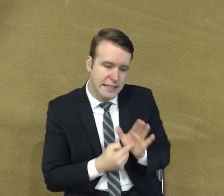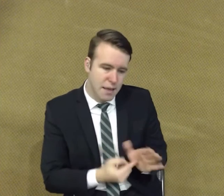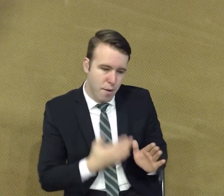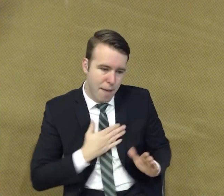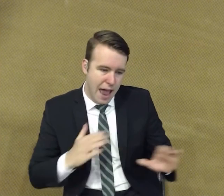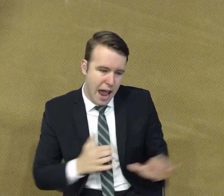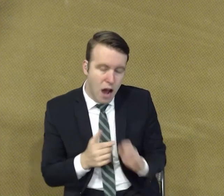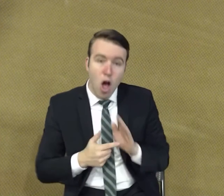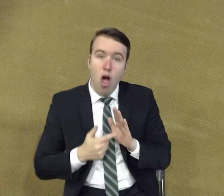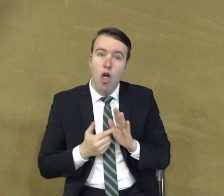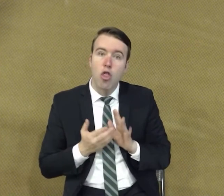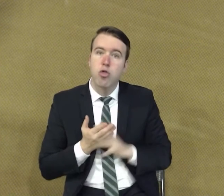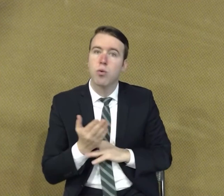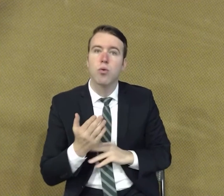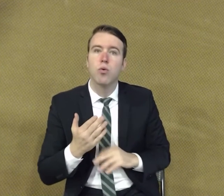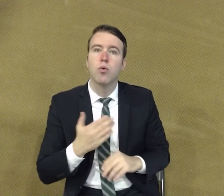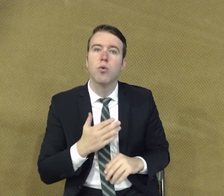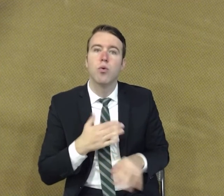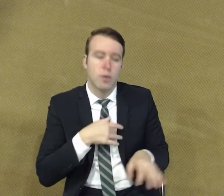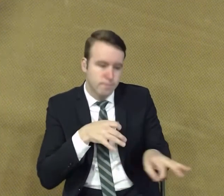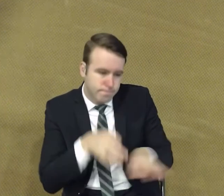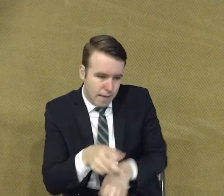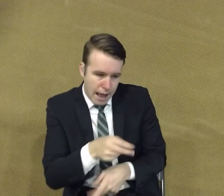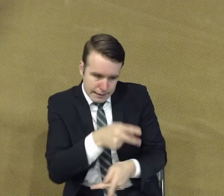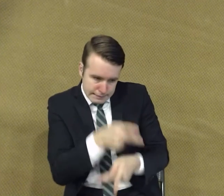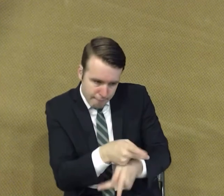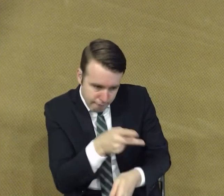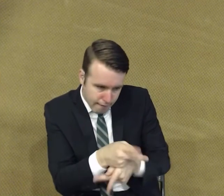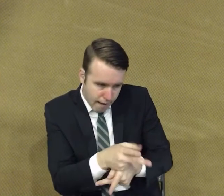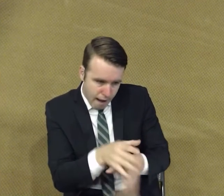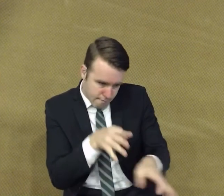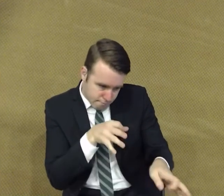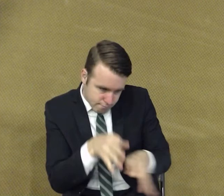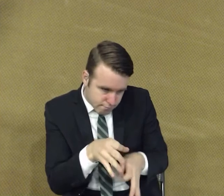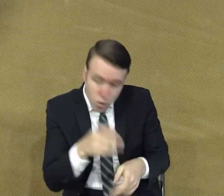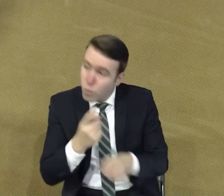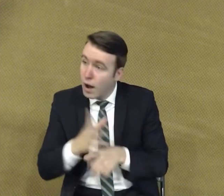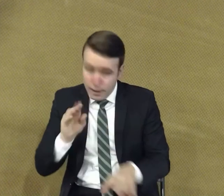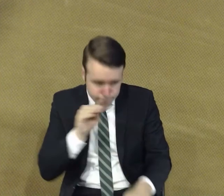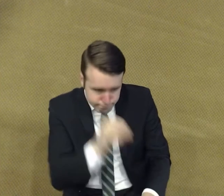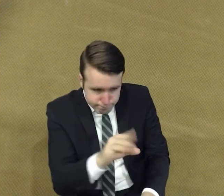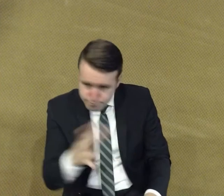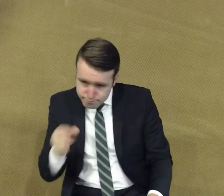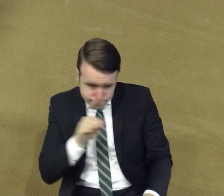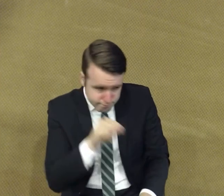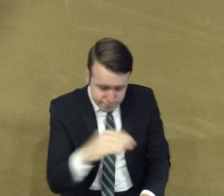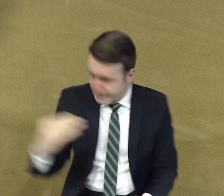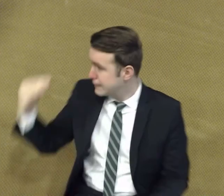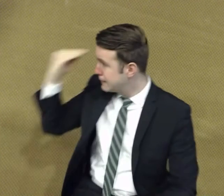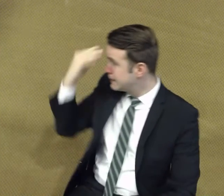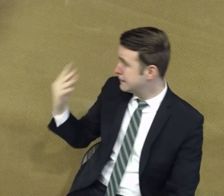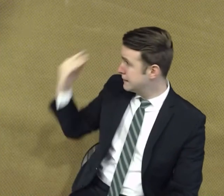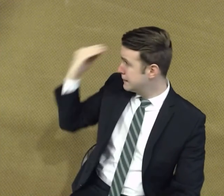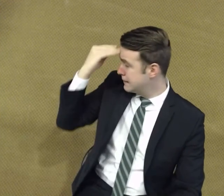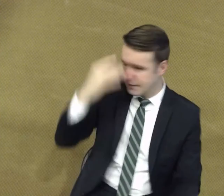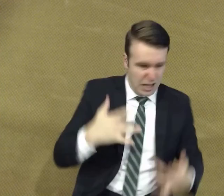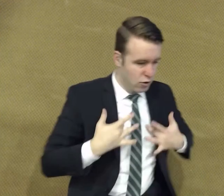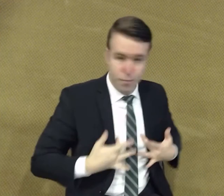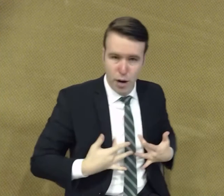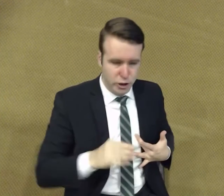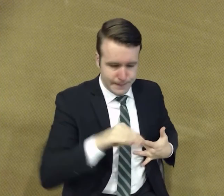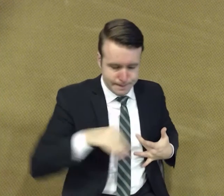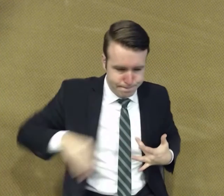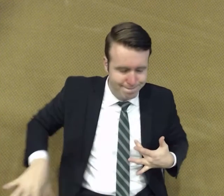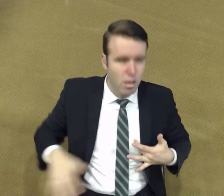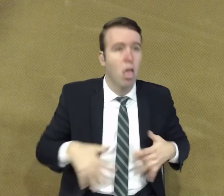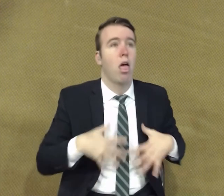actions, and some of her nurturing is by her simply taking care and putting the right things in that child, and not putting depression, and not